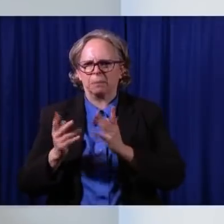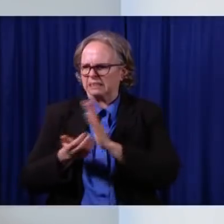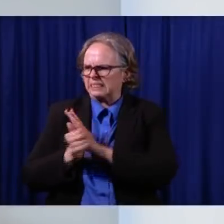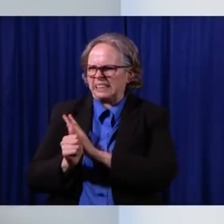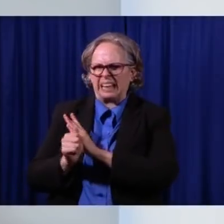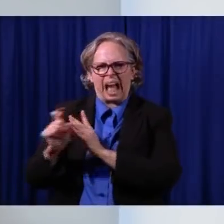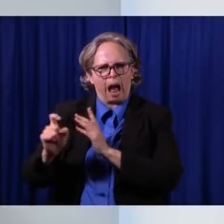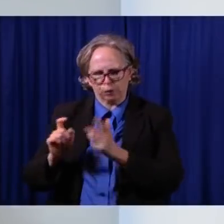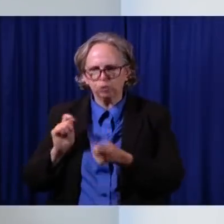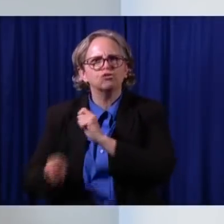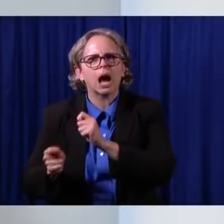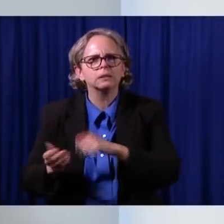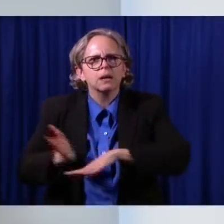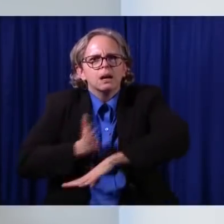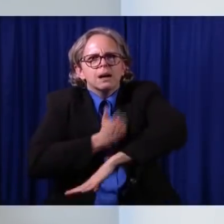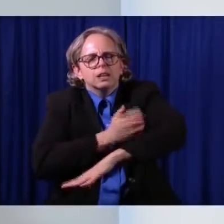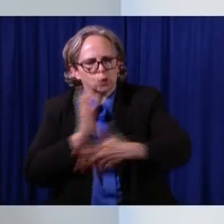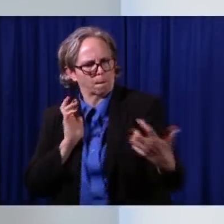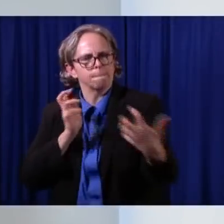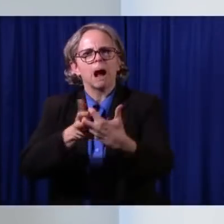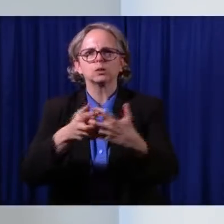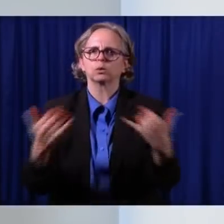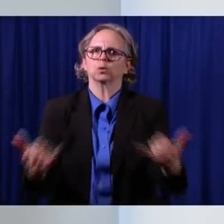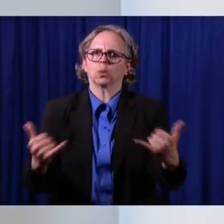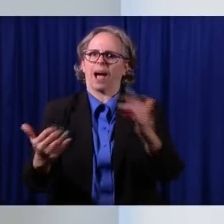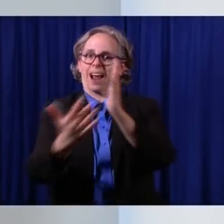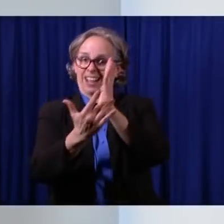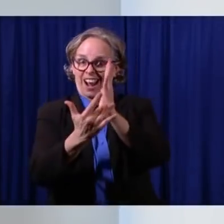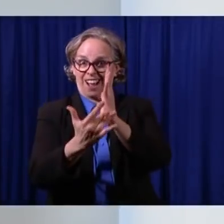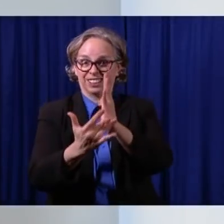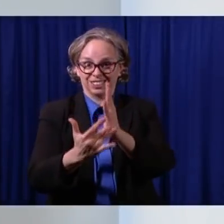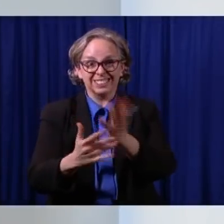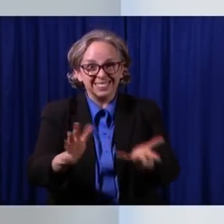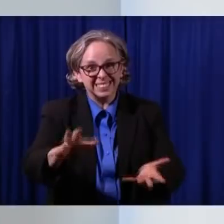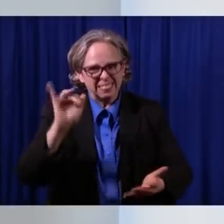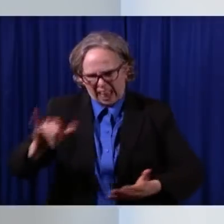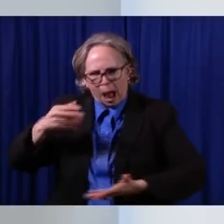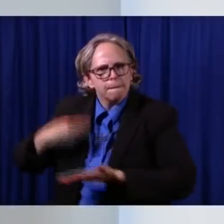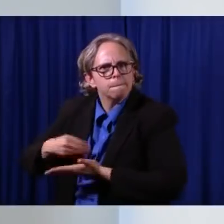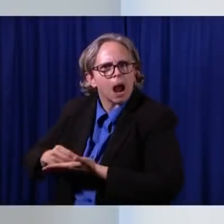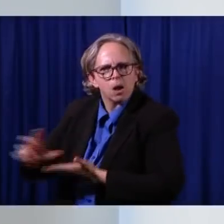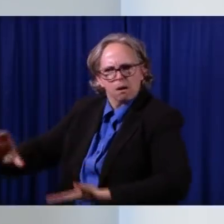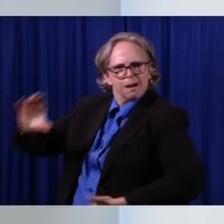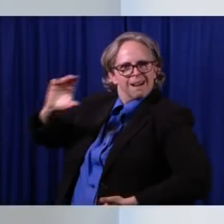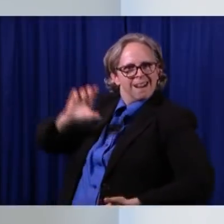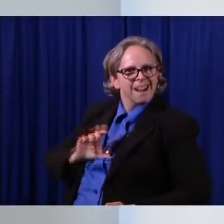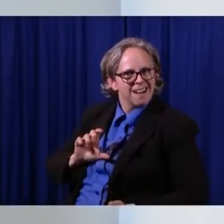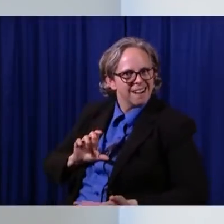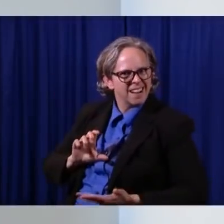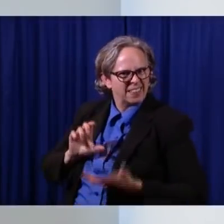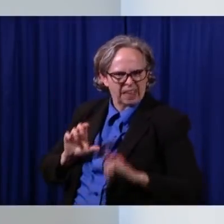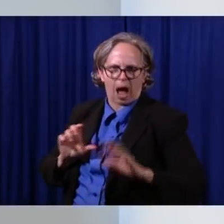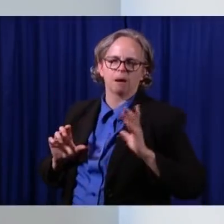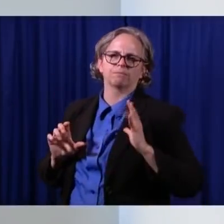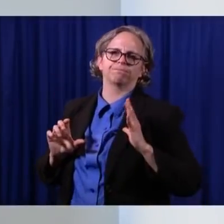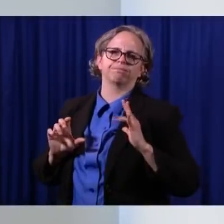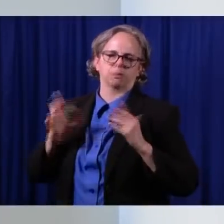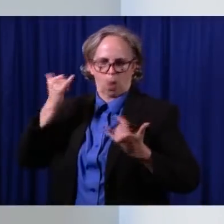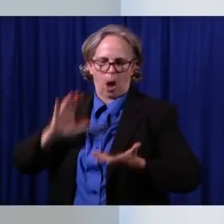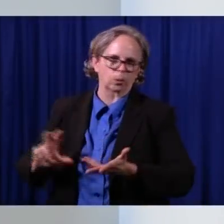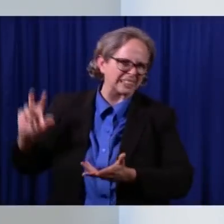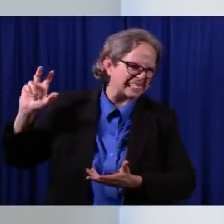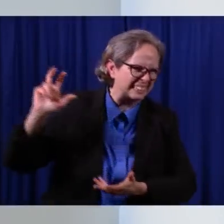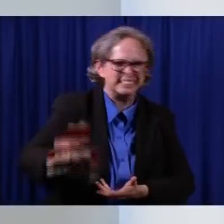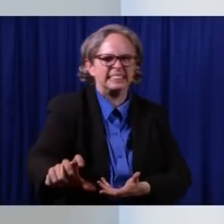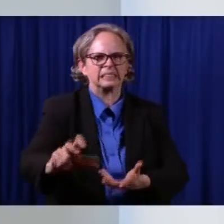get prepared for what's next. And these funding and resources are available for that. And the Department of Job and Family